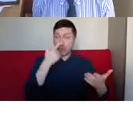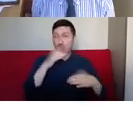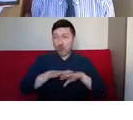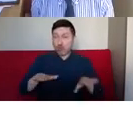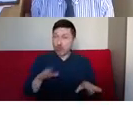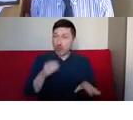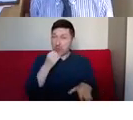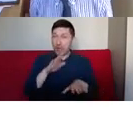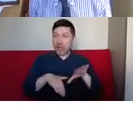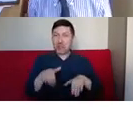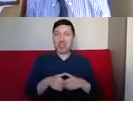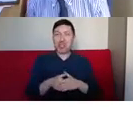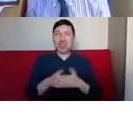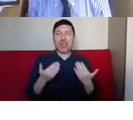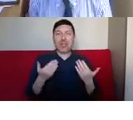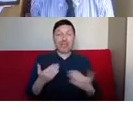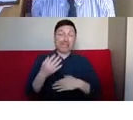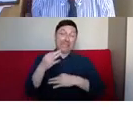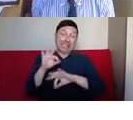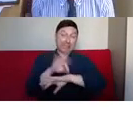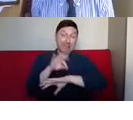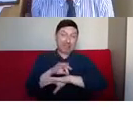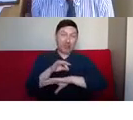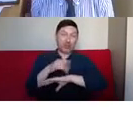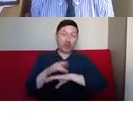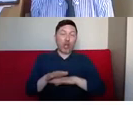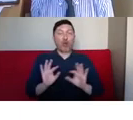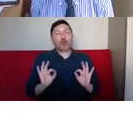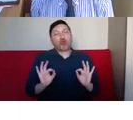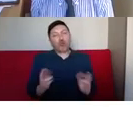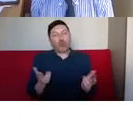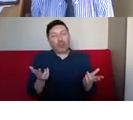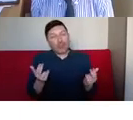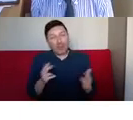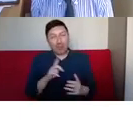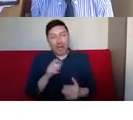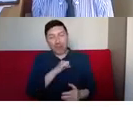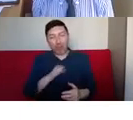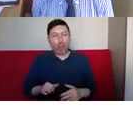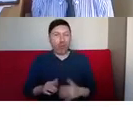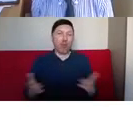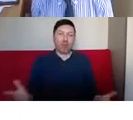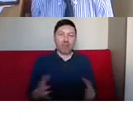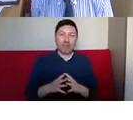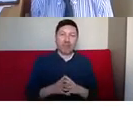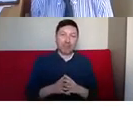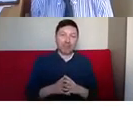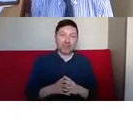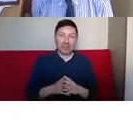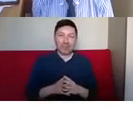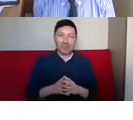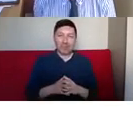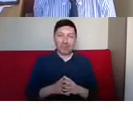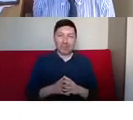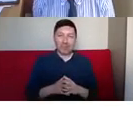so it's not too bad in a way. So again, let's bring back home the best that we have